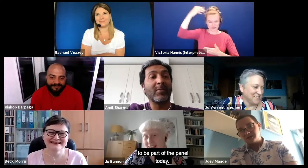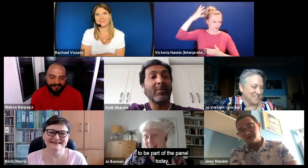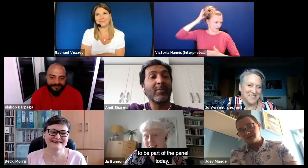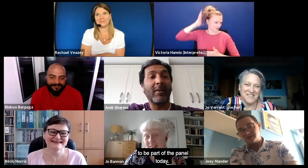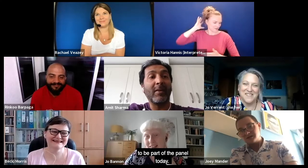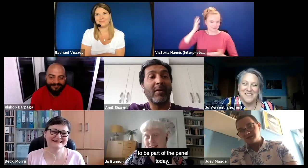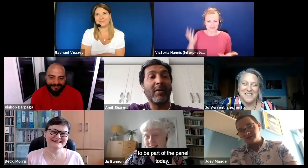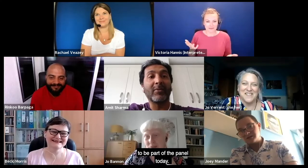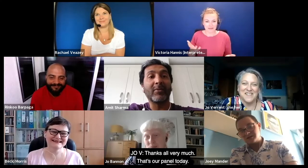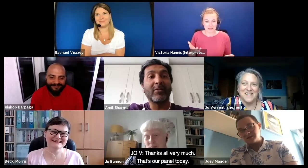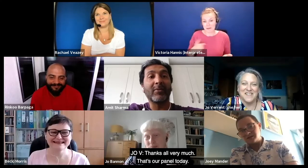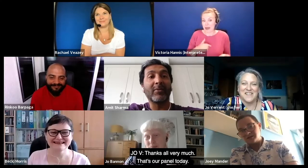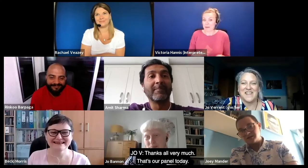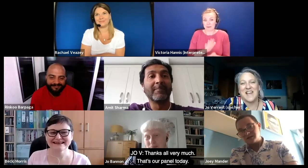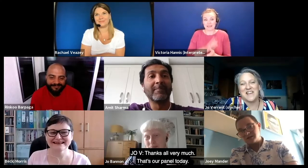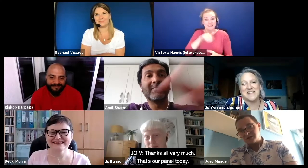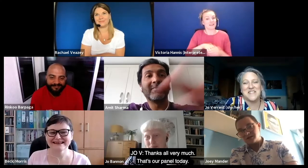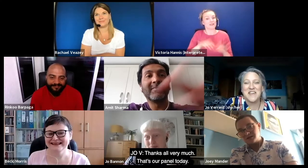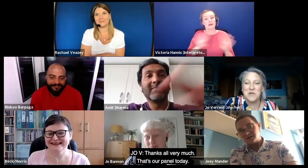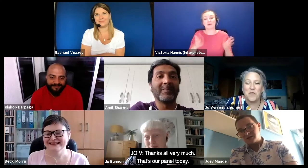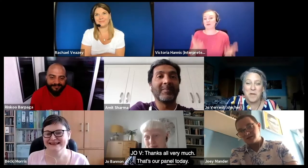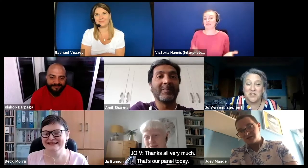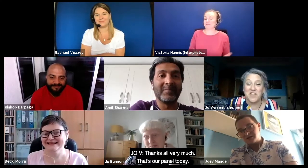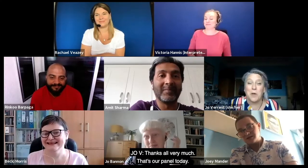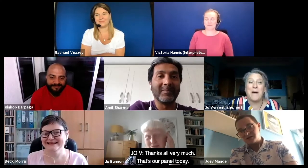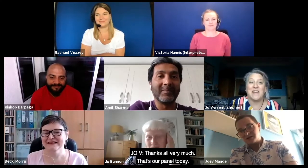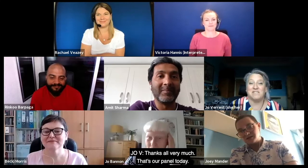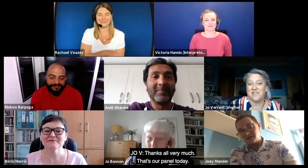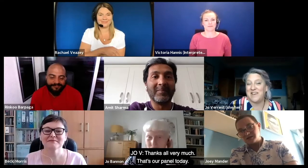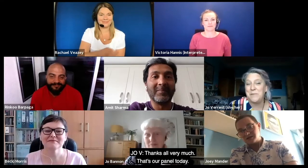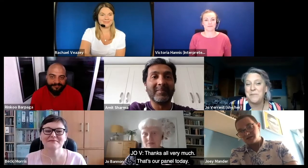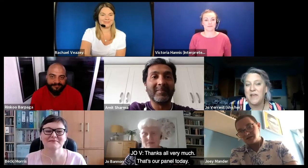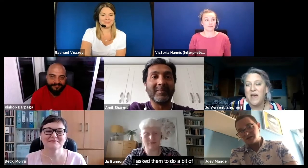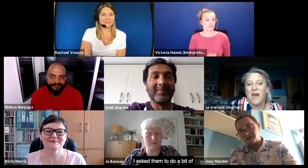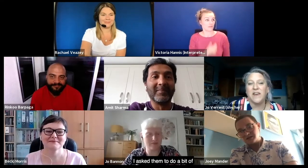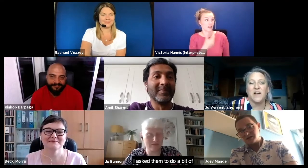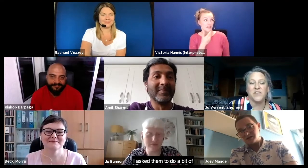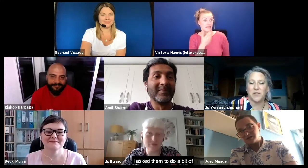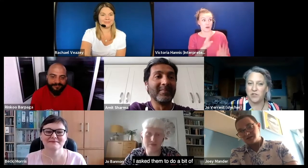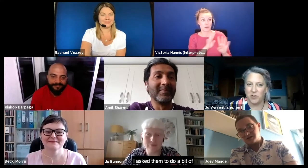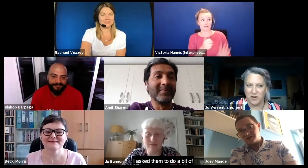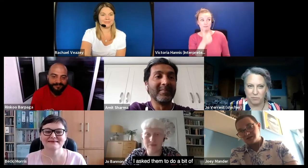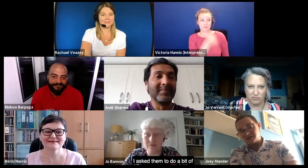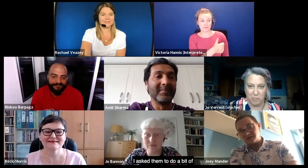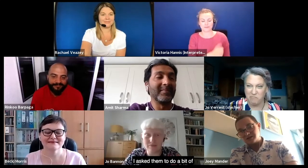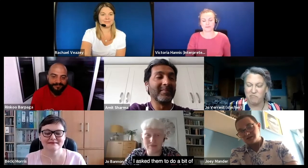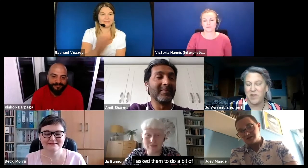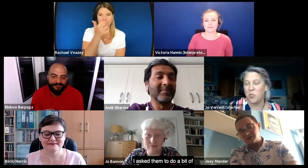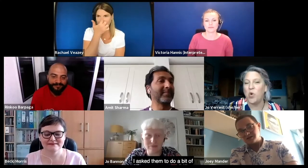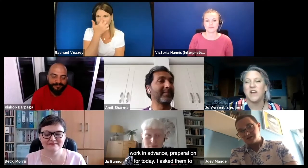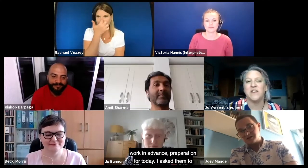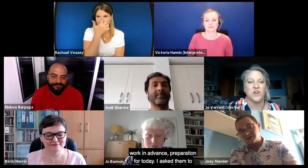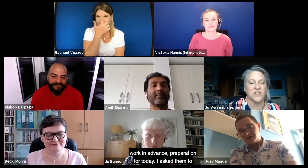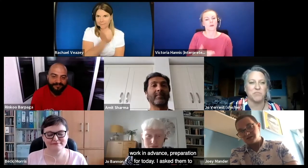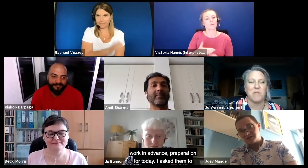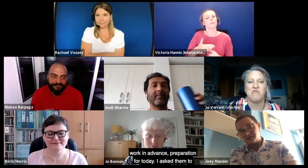to be part of the panel today. Excellent. Thank you all very much. That's our panel today. And I asked them to do a bit of